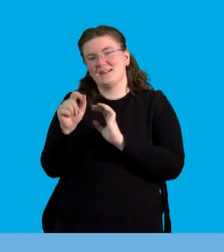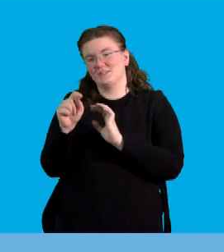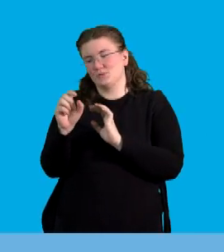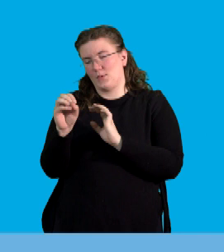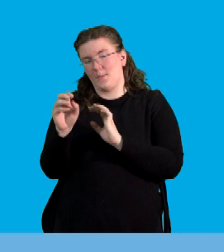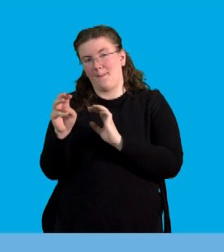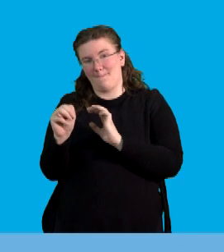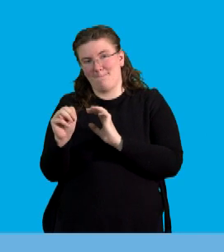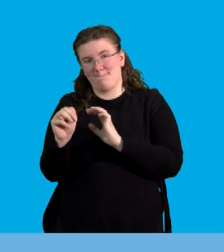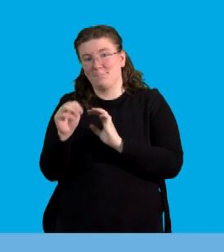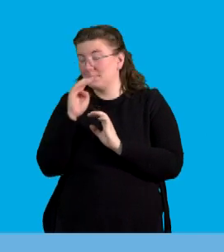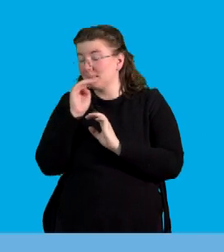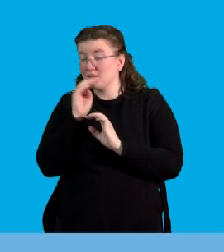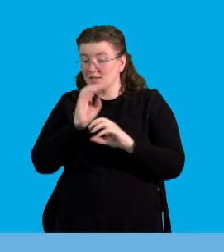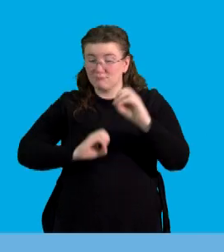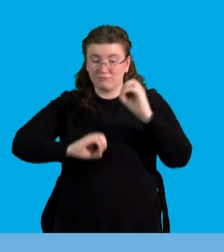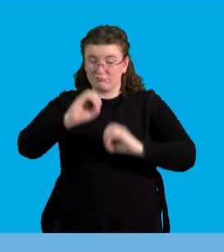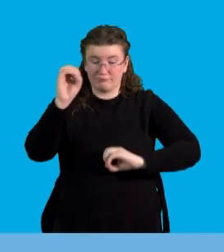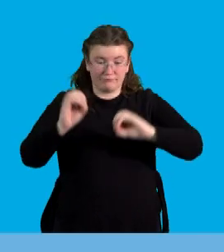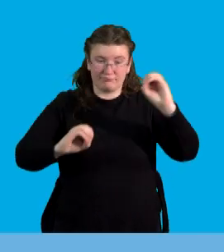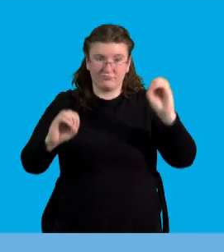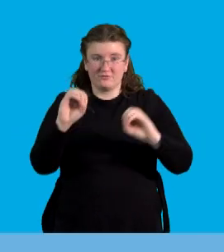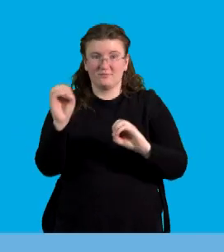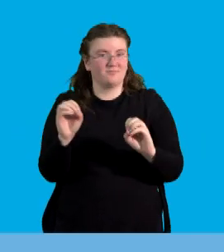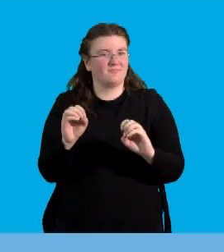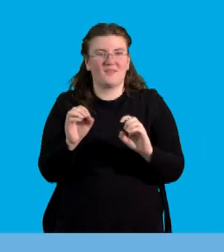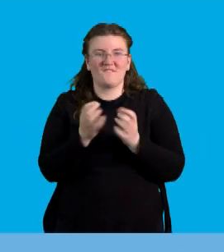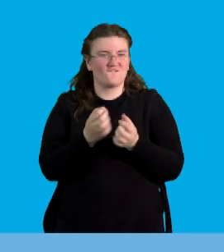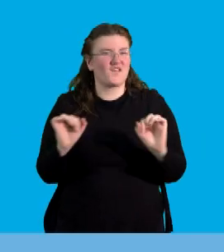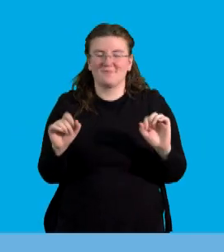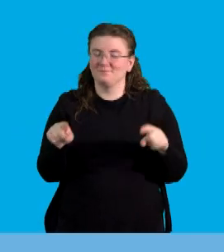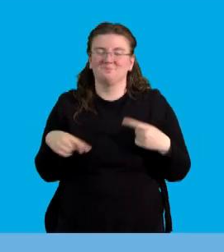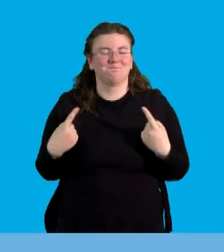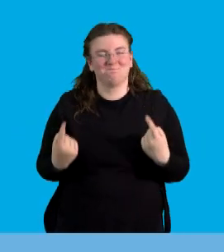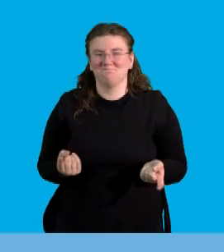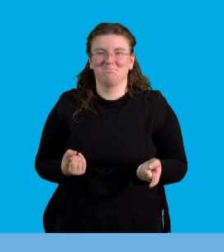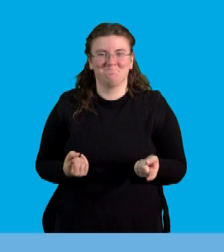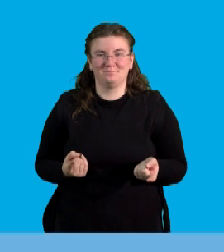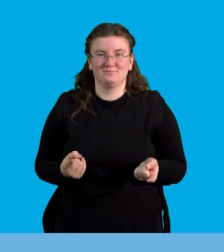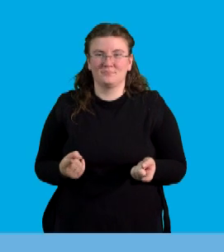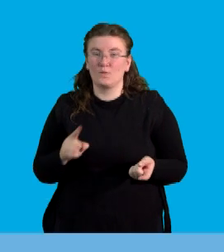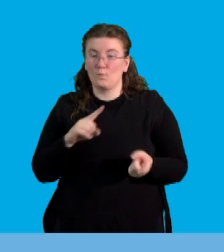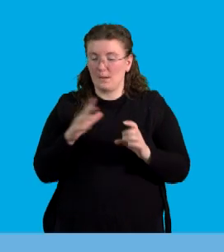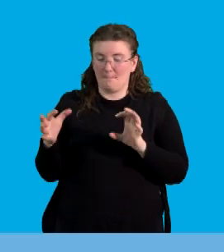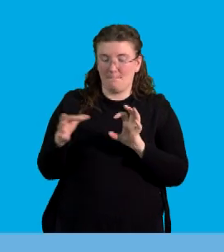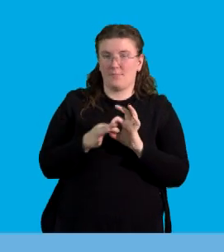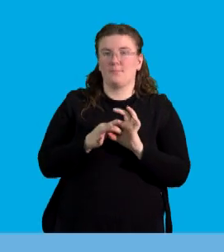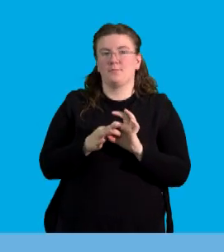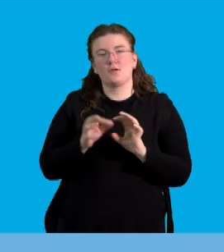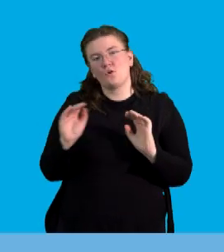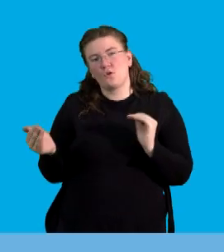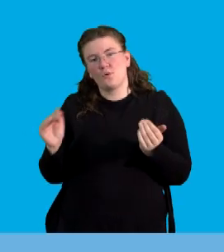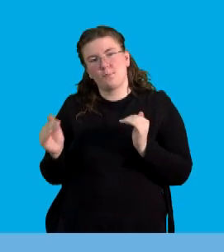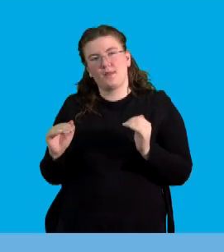and cannot move freely. So they are bound to the atom nuclei, and they cannot be able to move freely